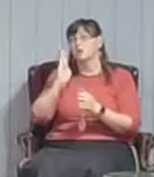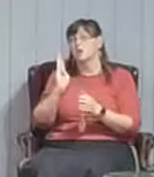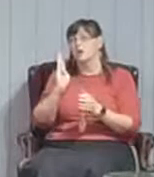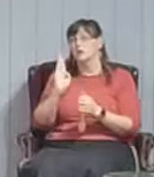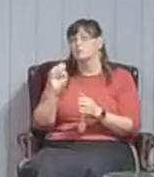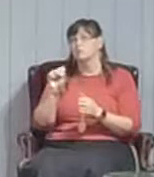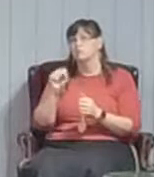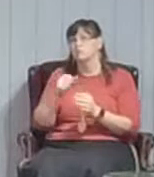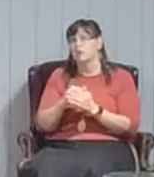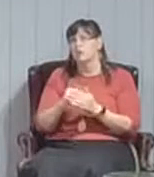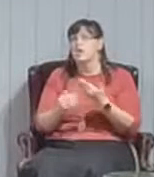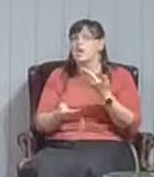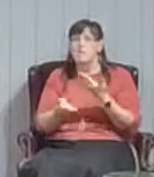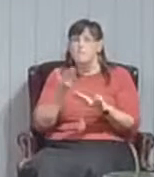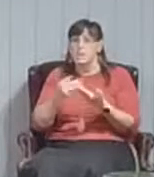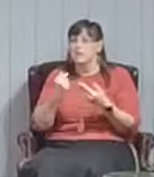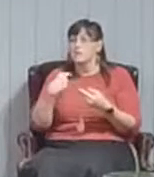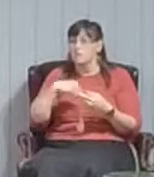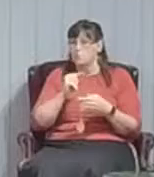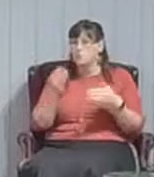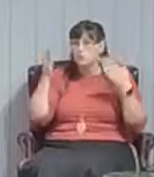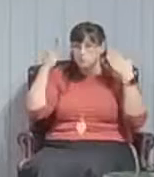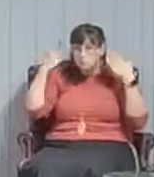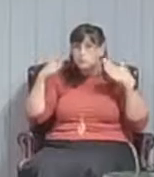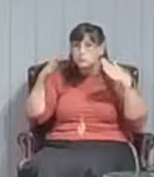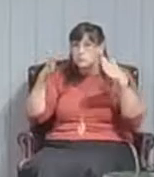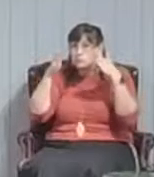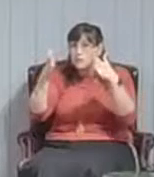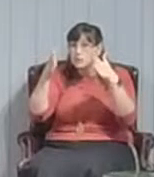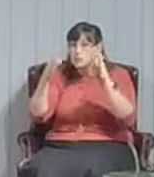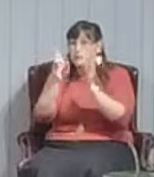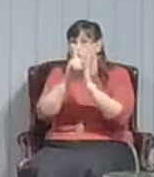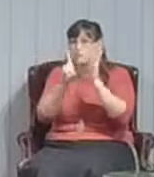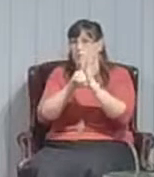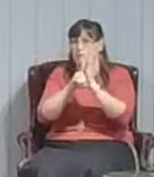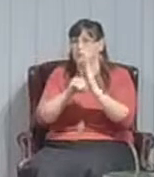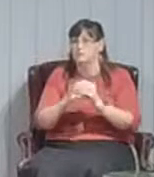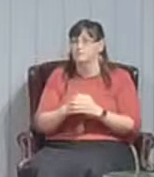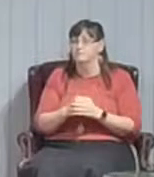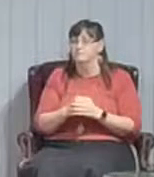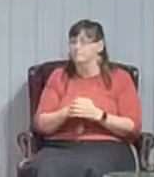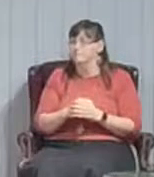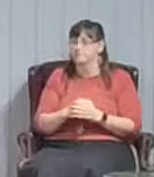maybe we can straighten them out doctrinally. I have learned this,